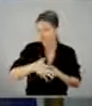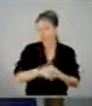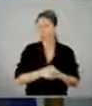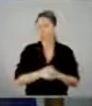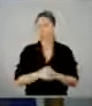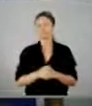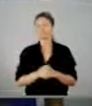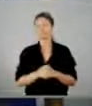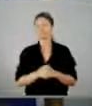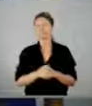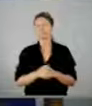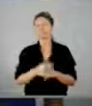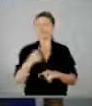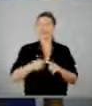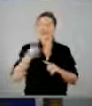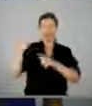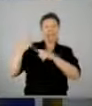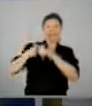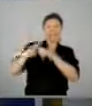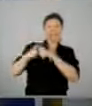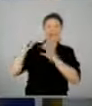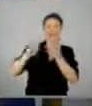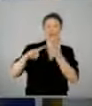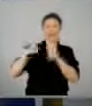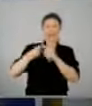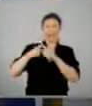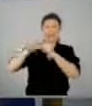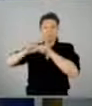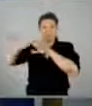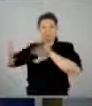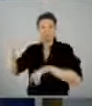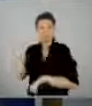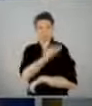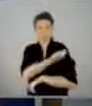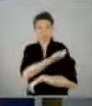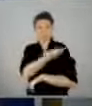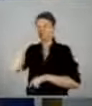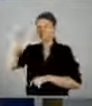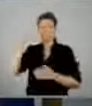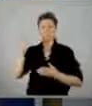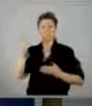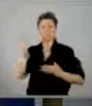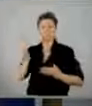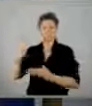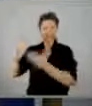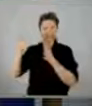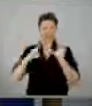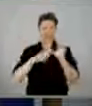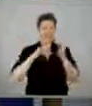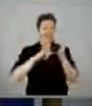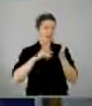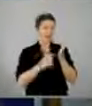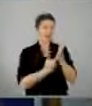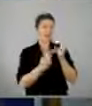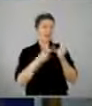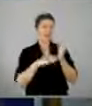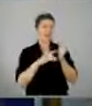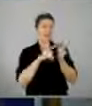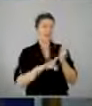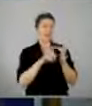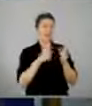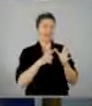UK in the rollout, and we've got to remember that they have been vaccinating with the AstraZeneca vaccine now for more than a